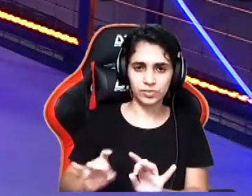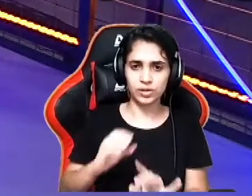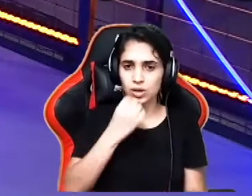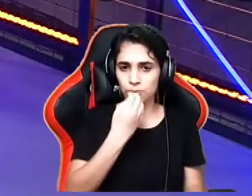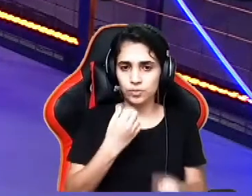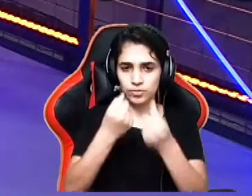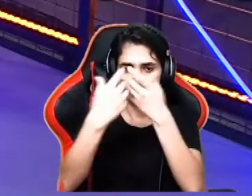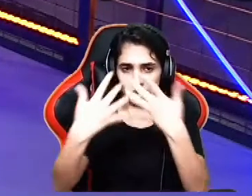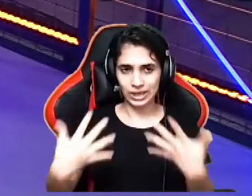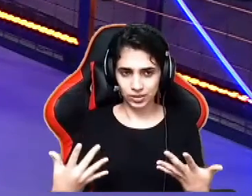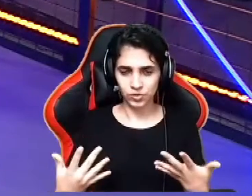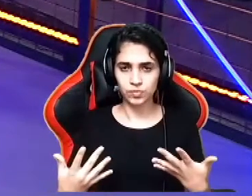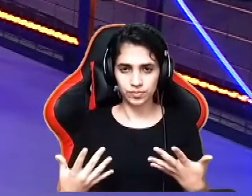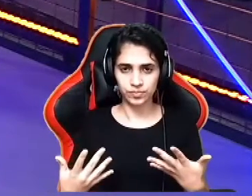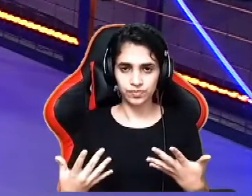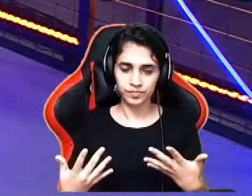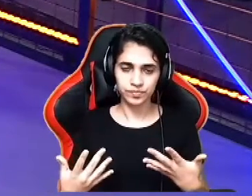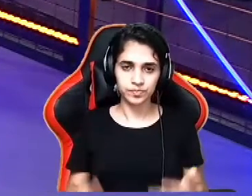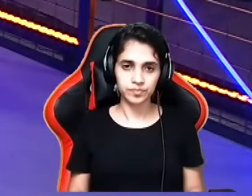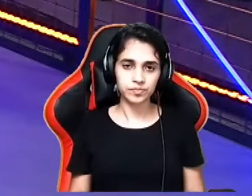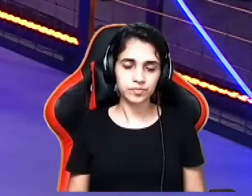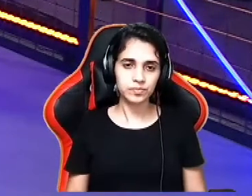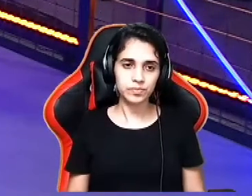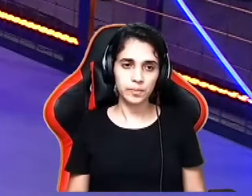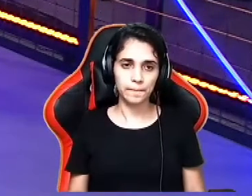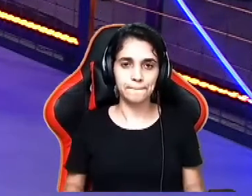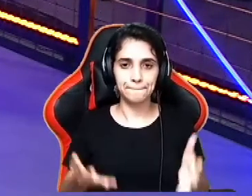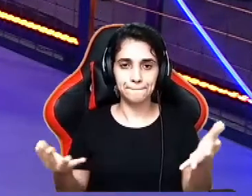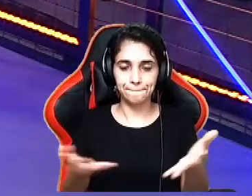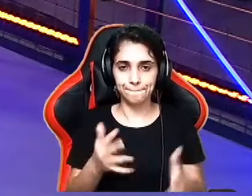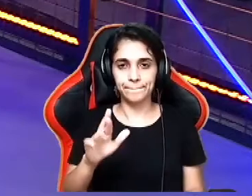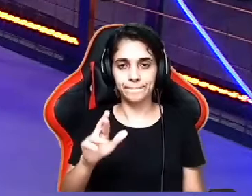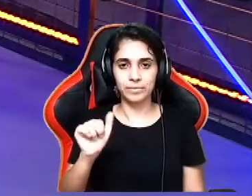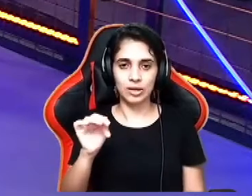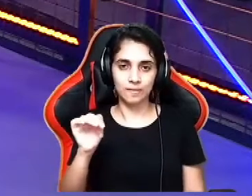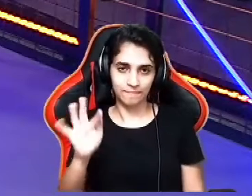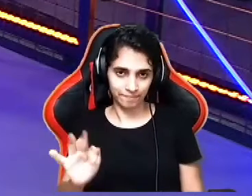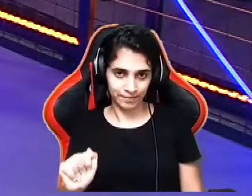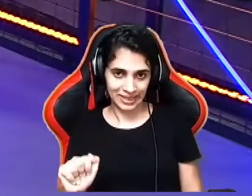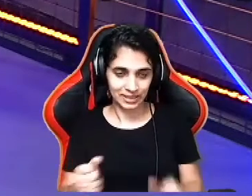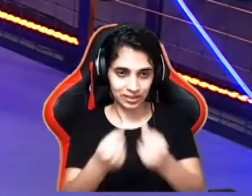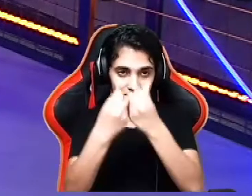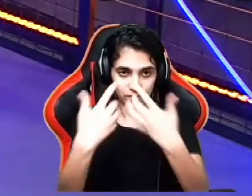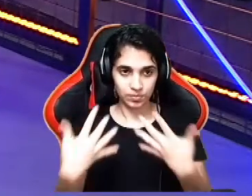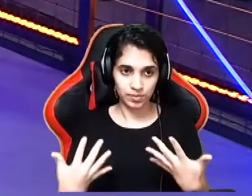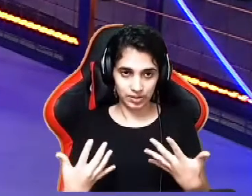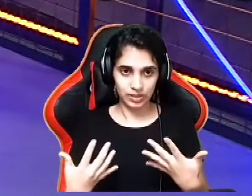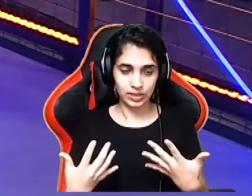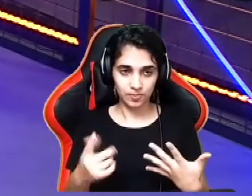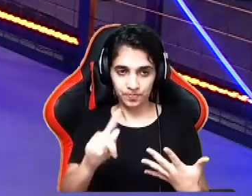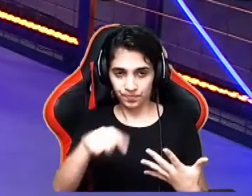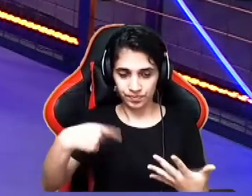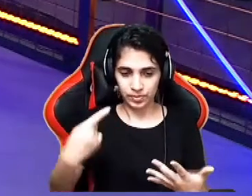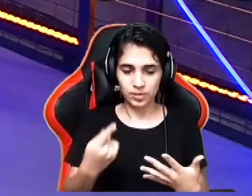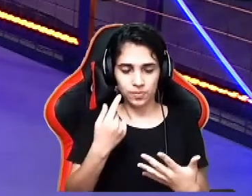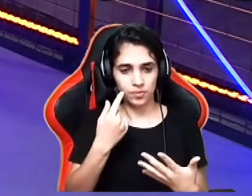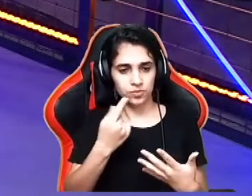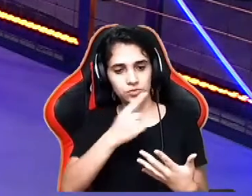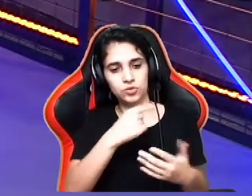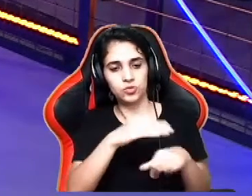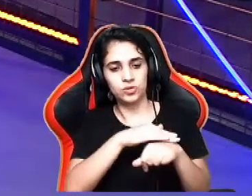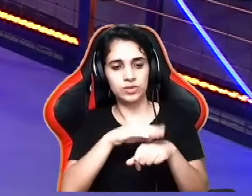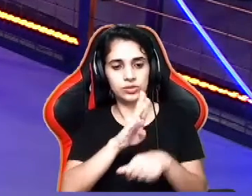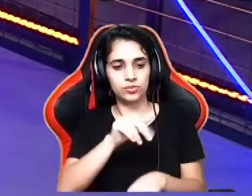elements. It's nice for us to explain a bit about that. Rafa, I'm gonna leave it to you, and then I'll talk to Bruno about the partnership.